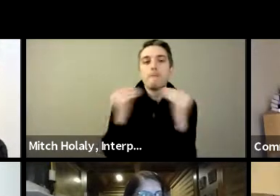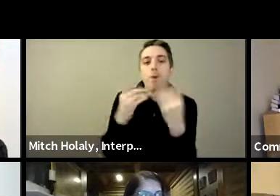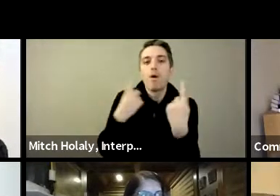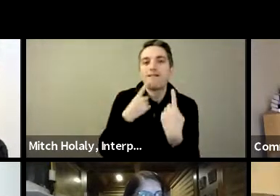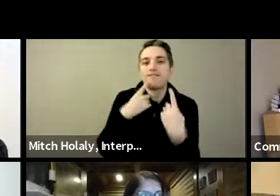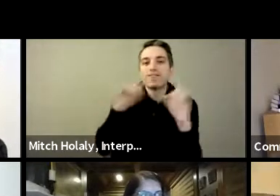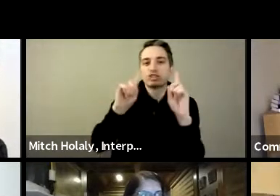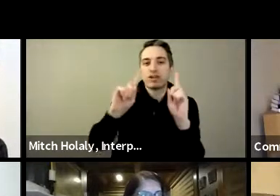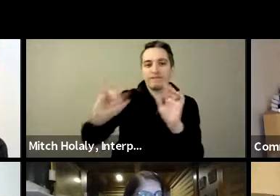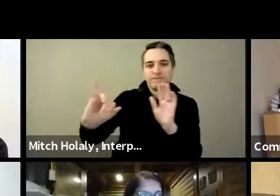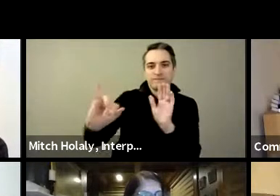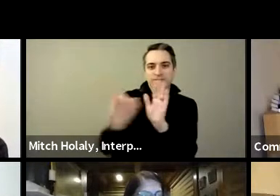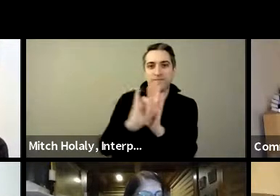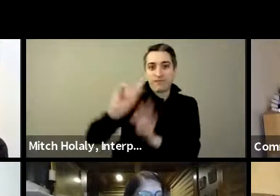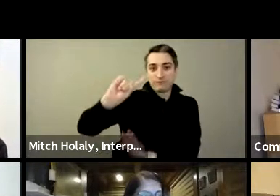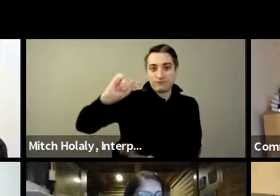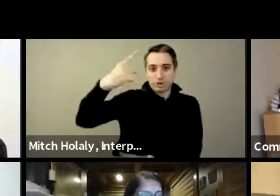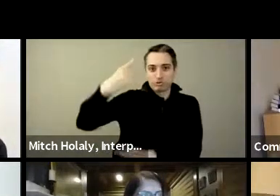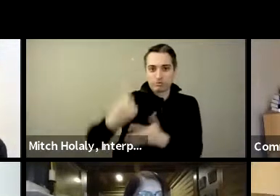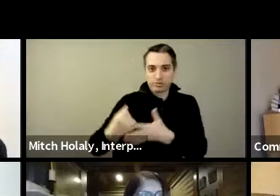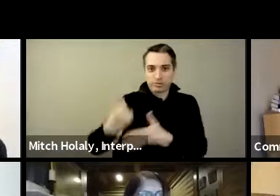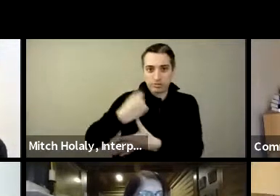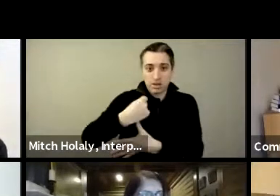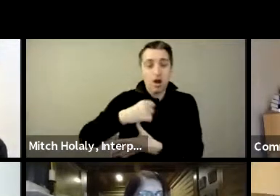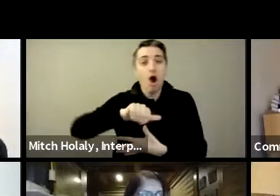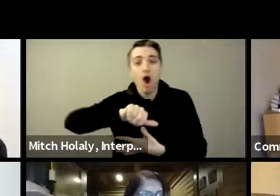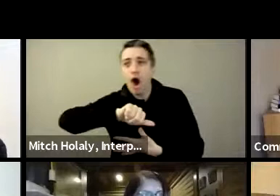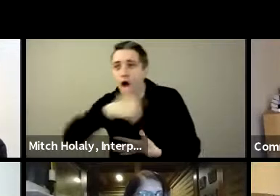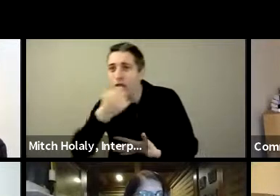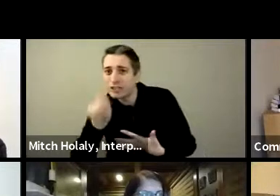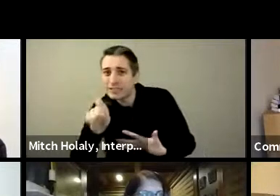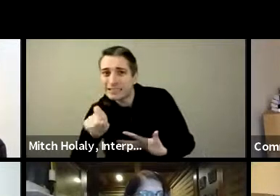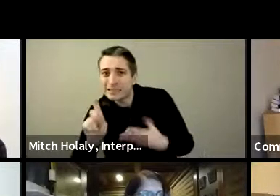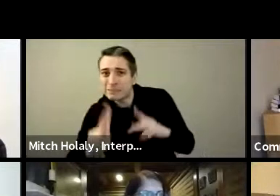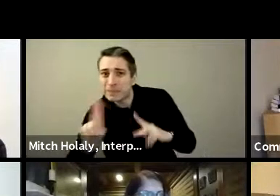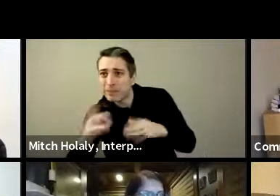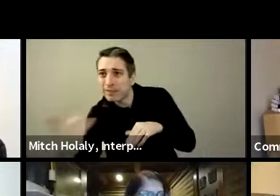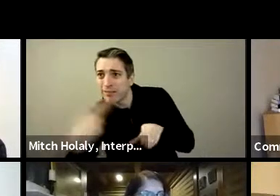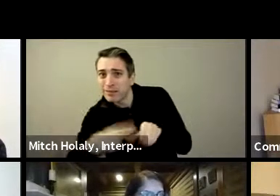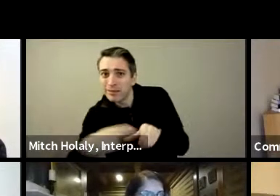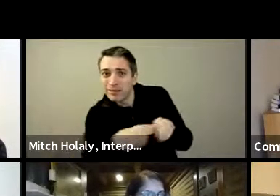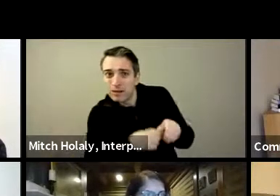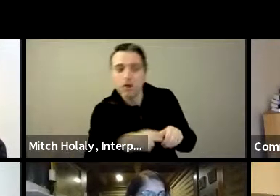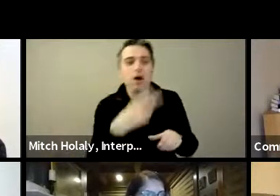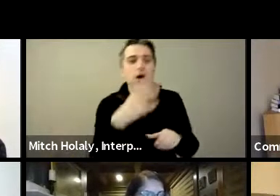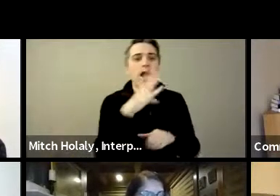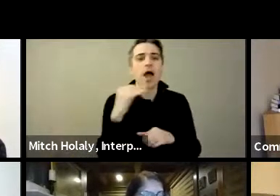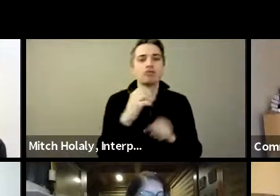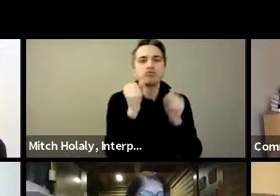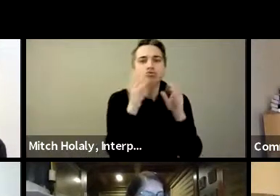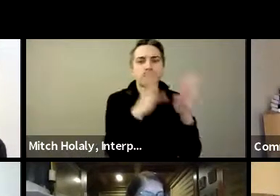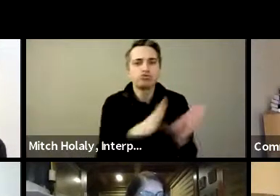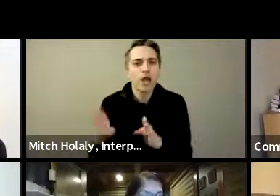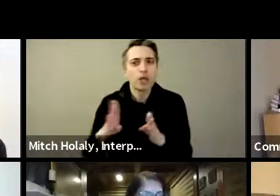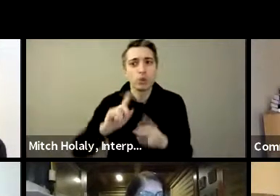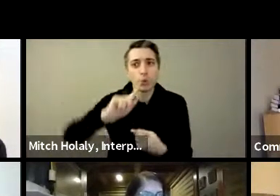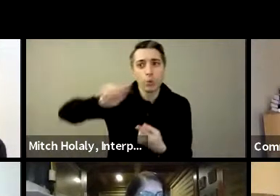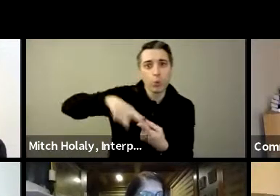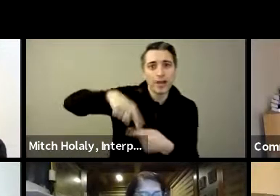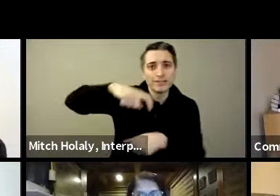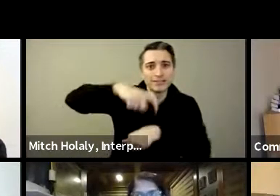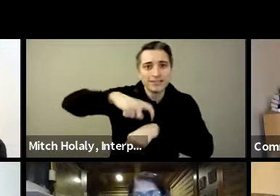first, what other key players need to be at the table, as well as strategies and deadlines to measure, monitor, and evaluate our